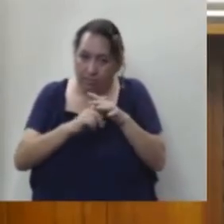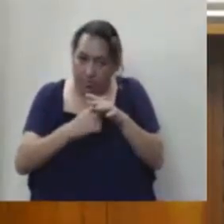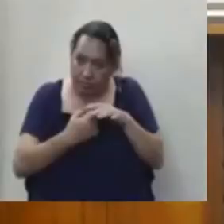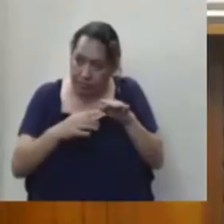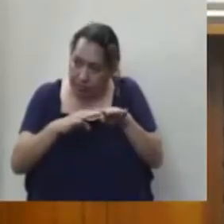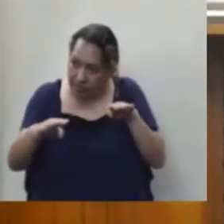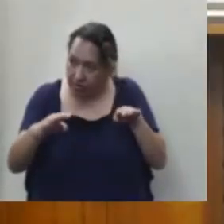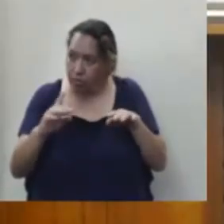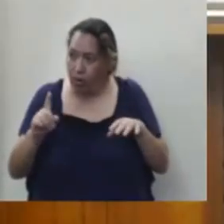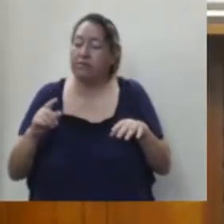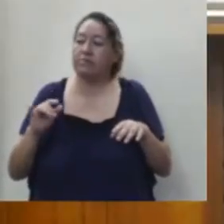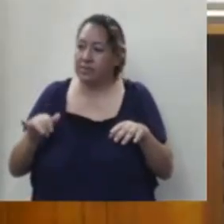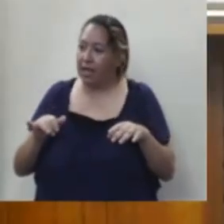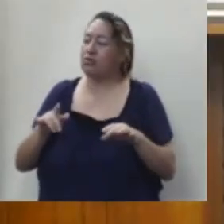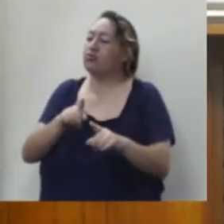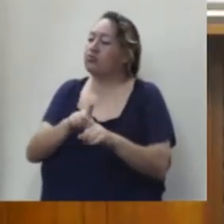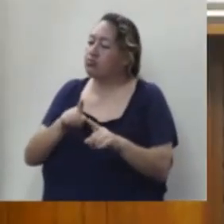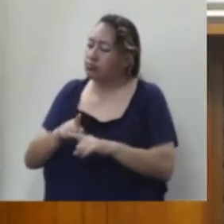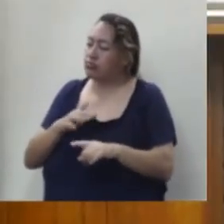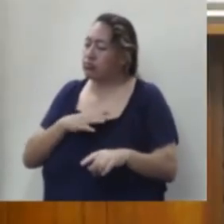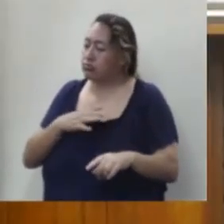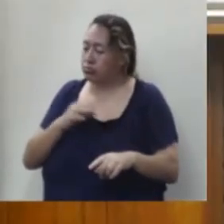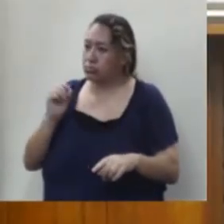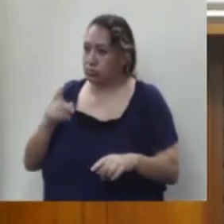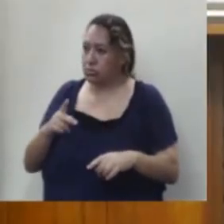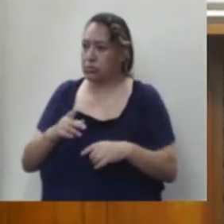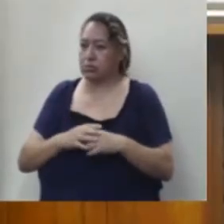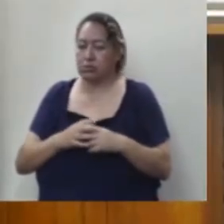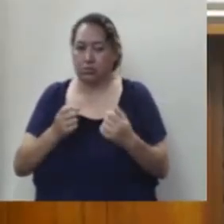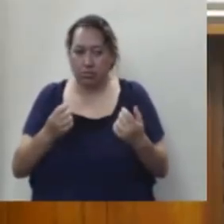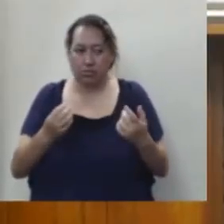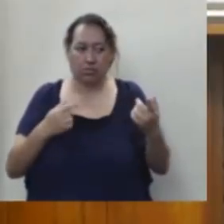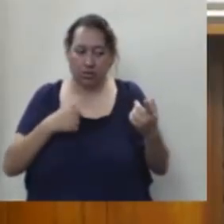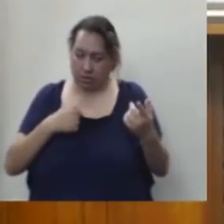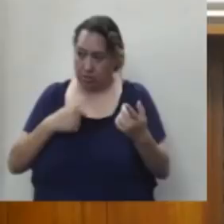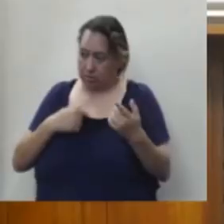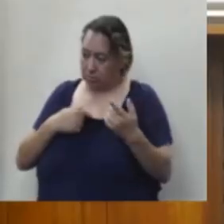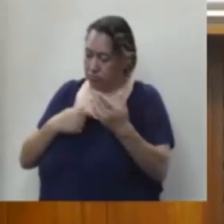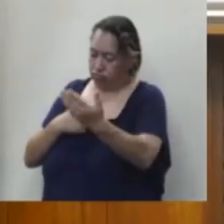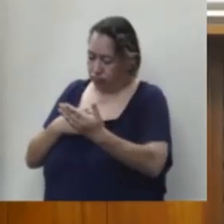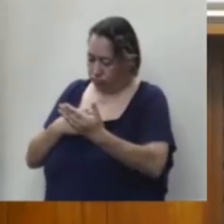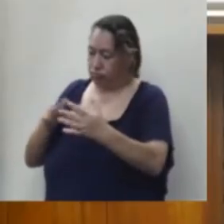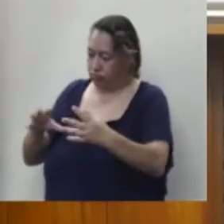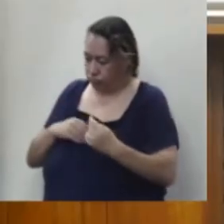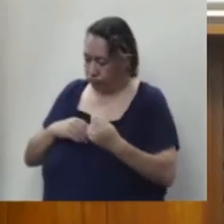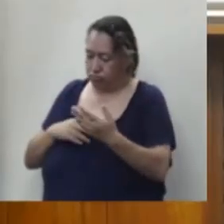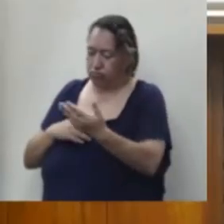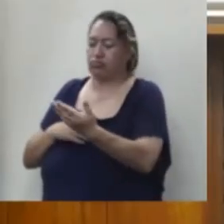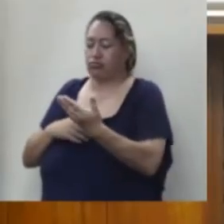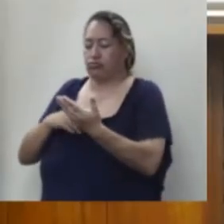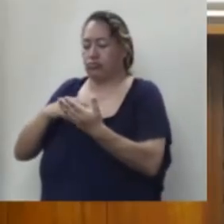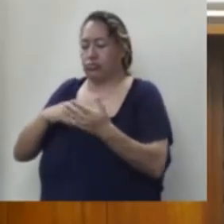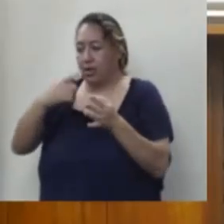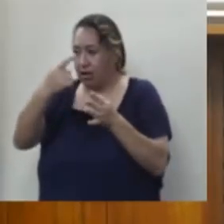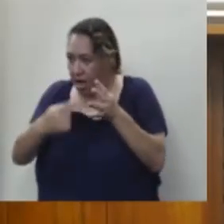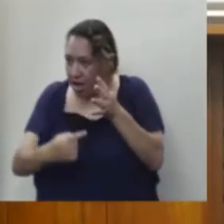also. So I am taking these guidelines, and what I did was I established a